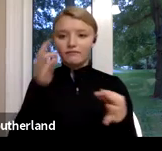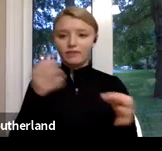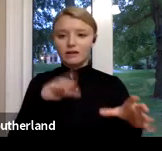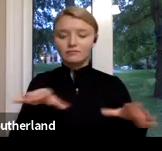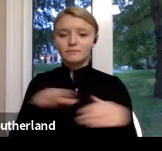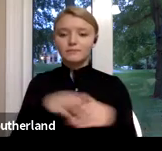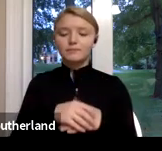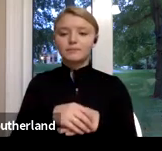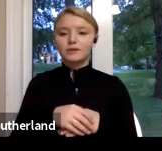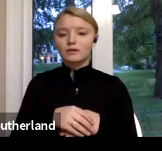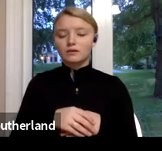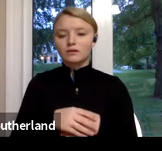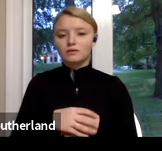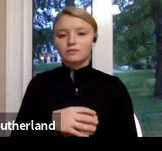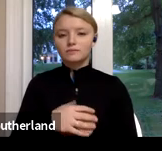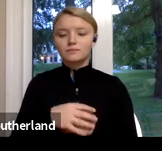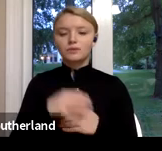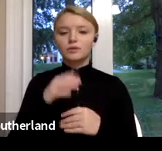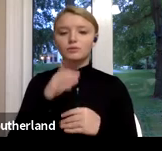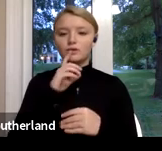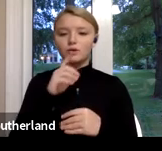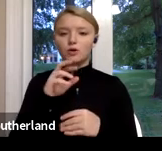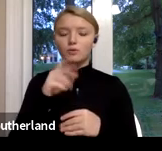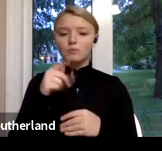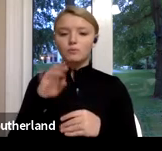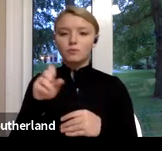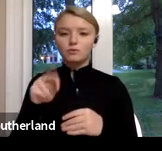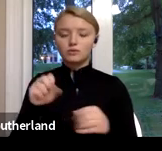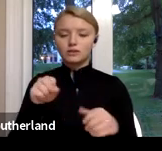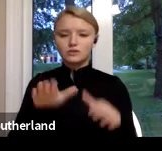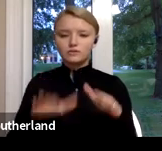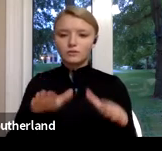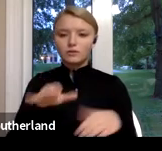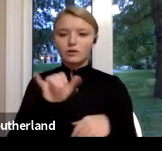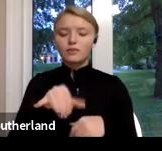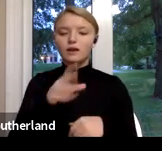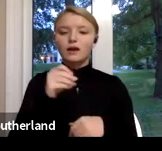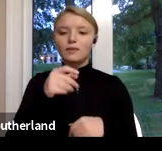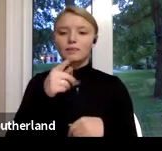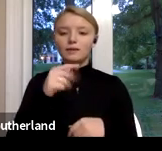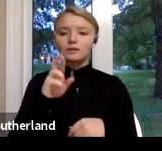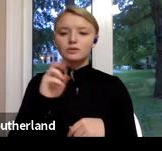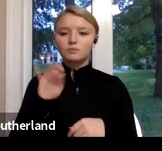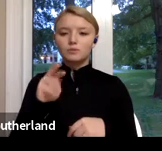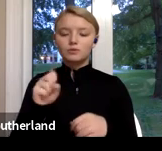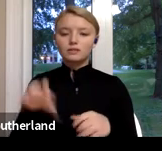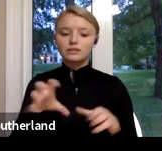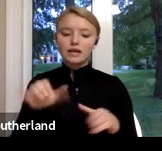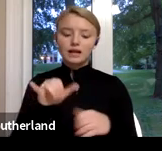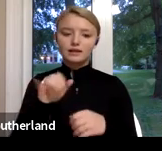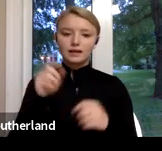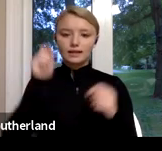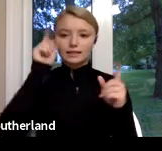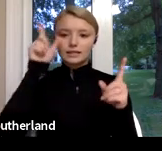there's proteins floating on it. And these proteins act like antennae that pick up messages from other